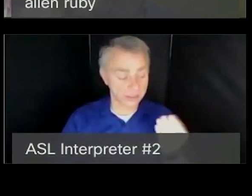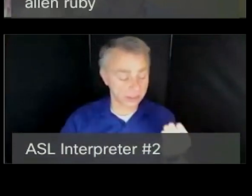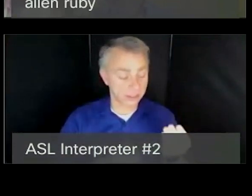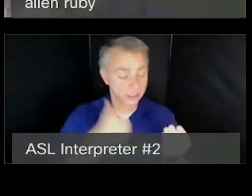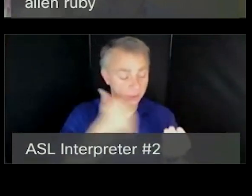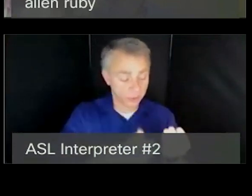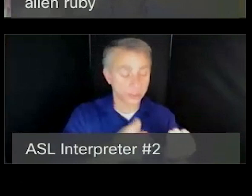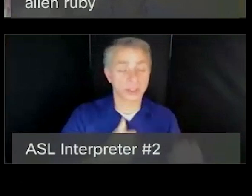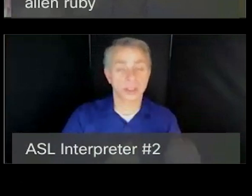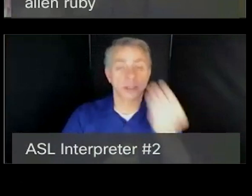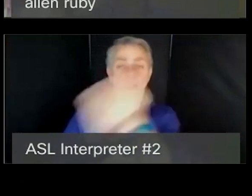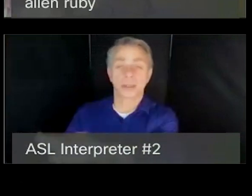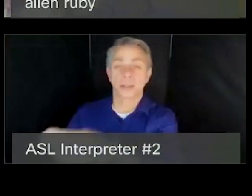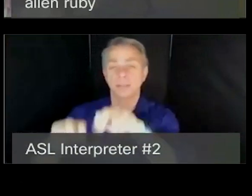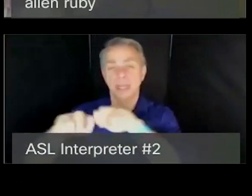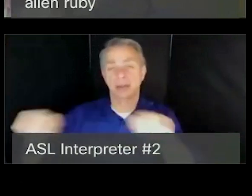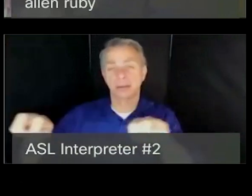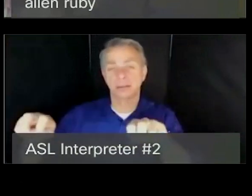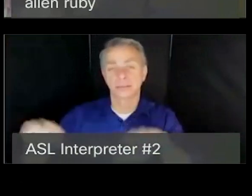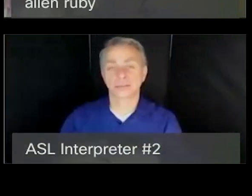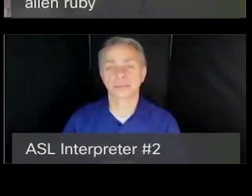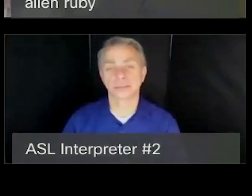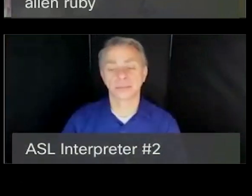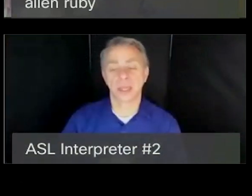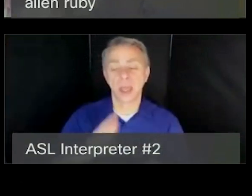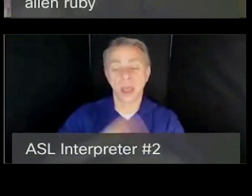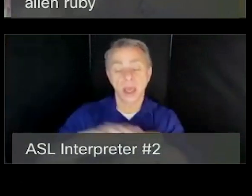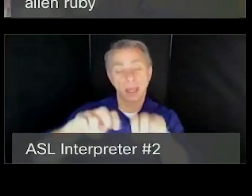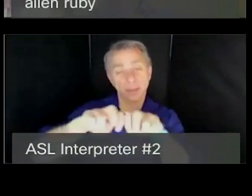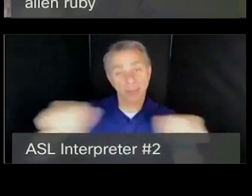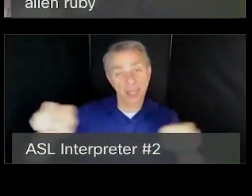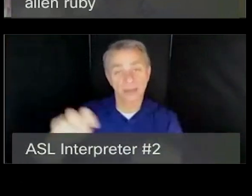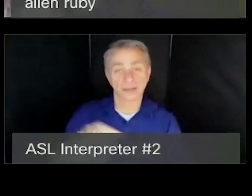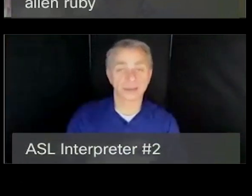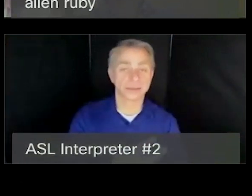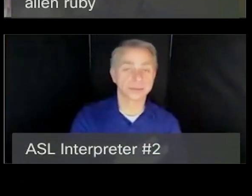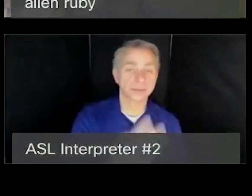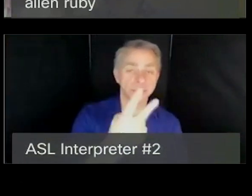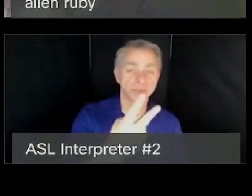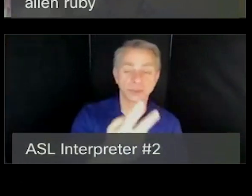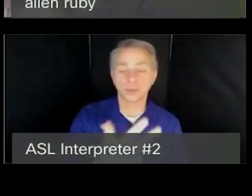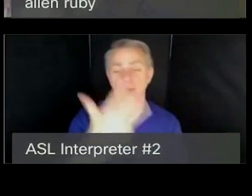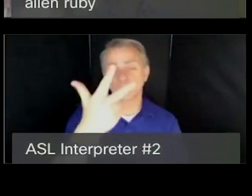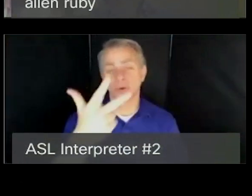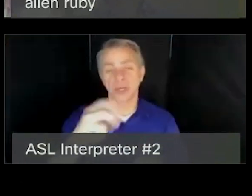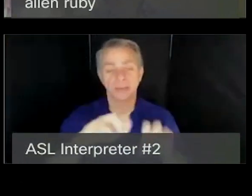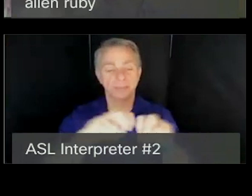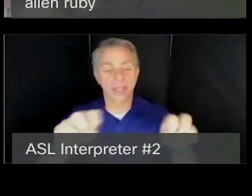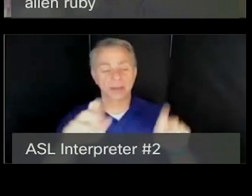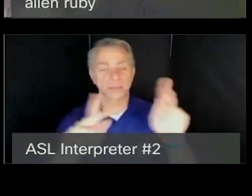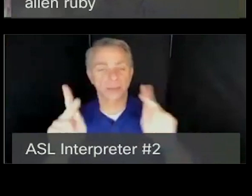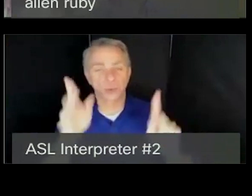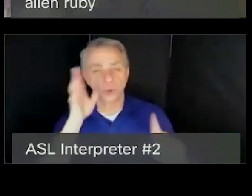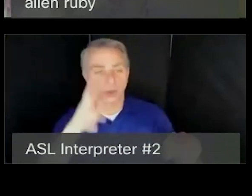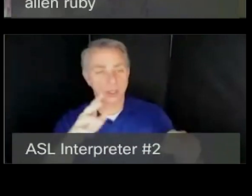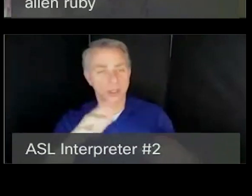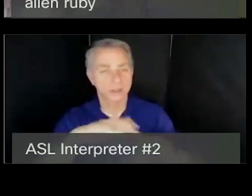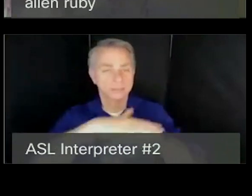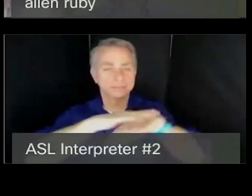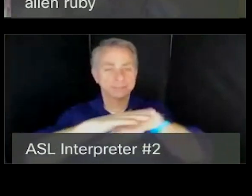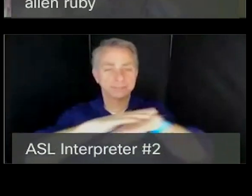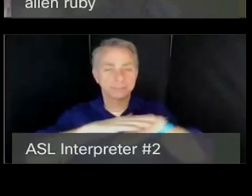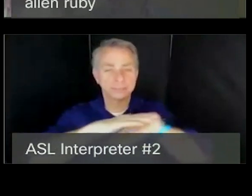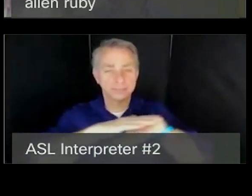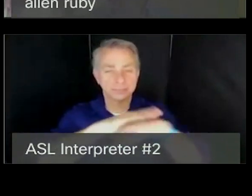panel. On that panel, 2 to 3 panel members conduct a primary review of each application. The focus is on